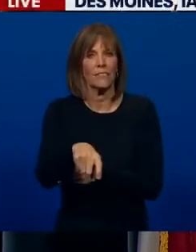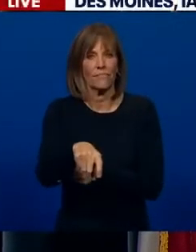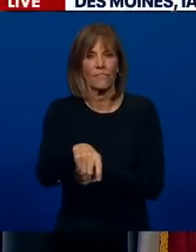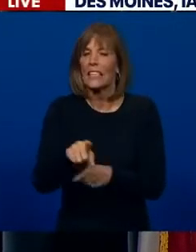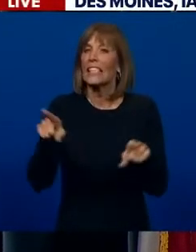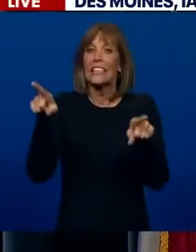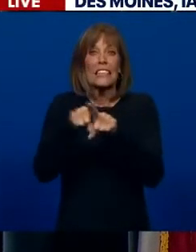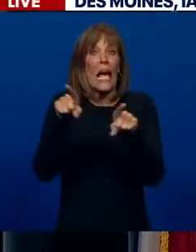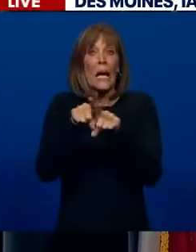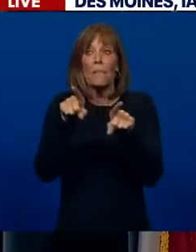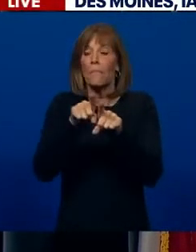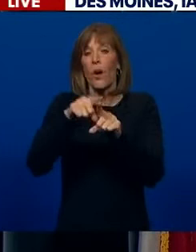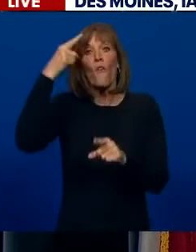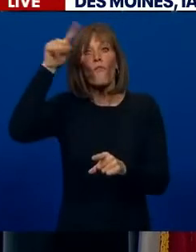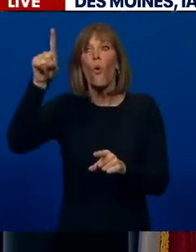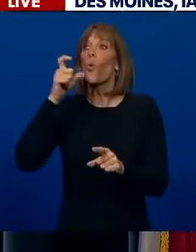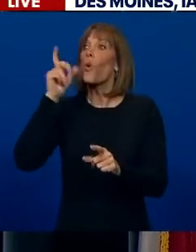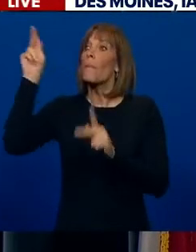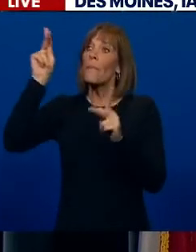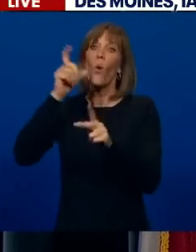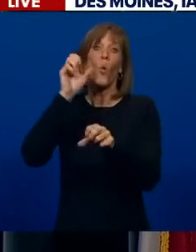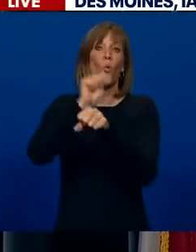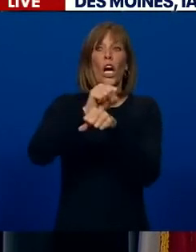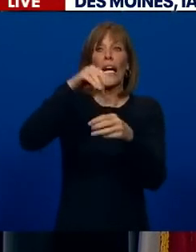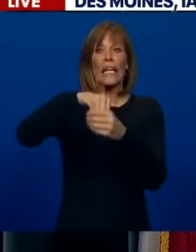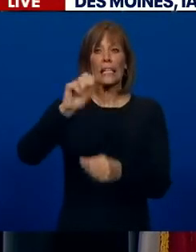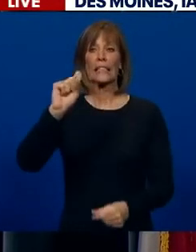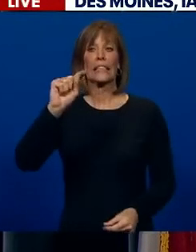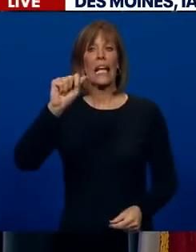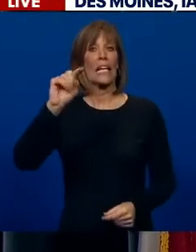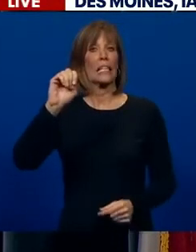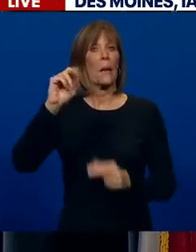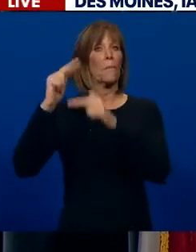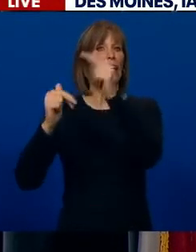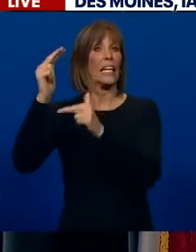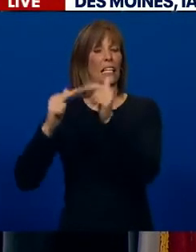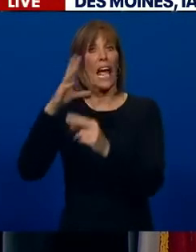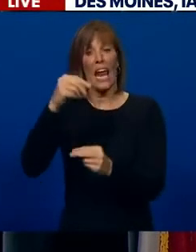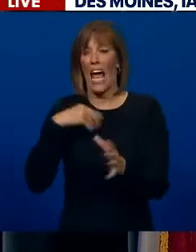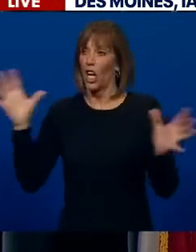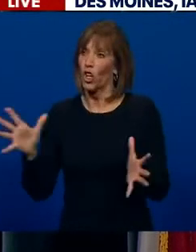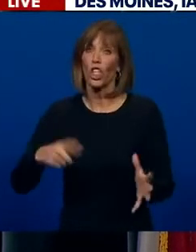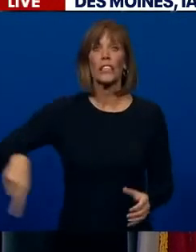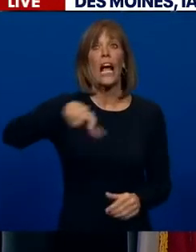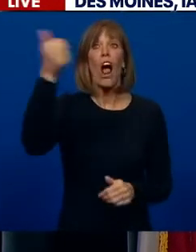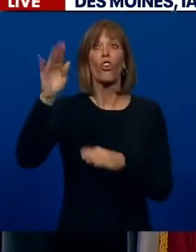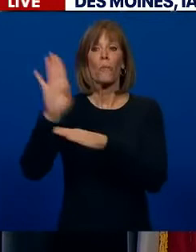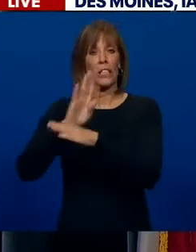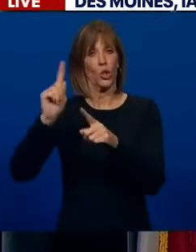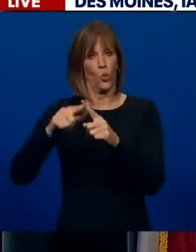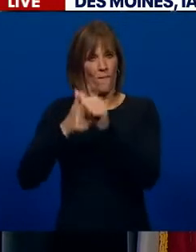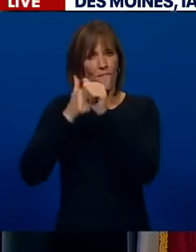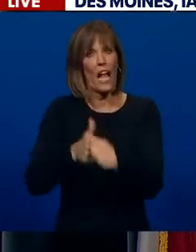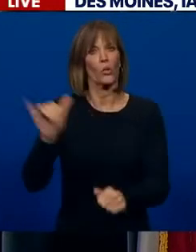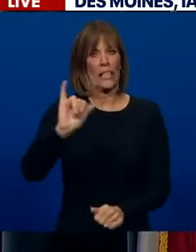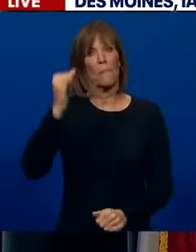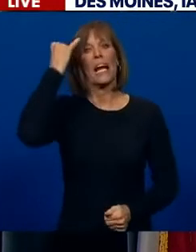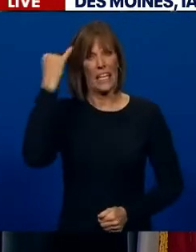same requirements apply to visitors and employees inside state buildings, and I strongly encourage other businesses to follow this